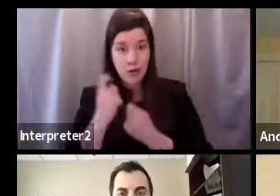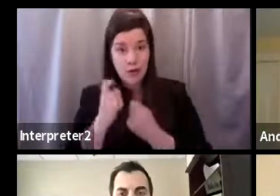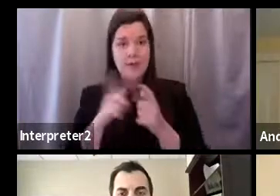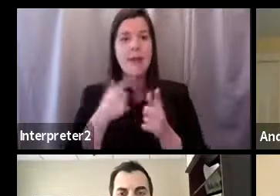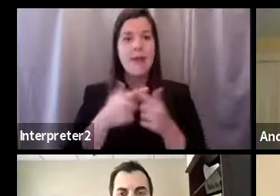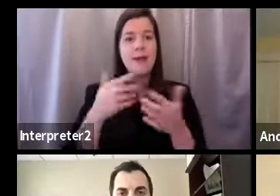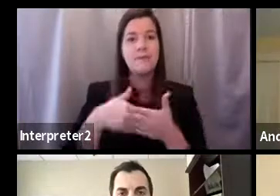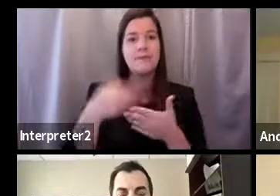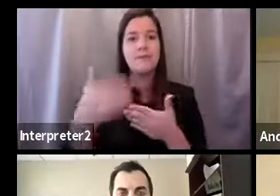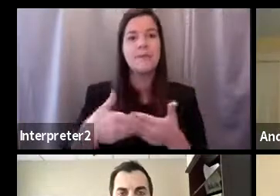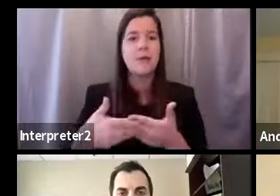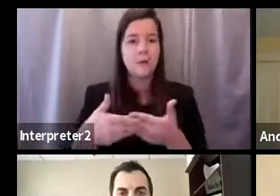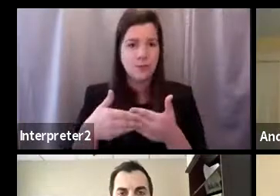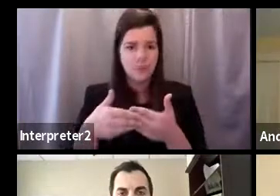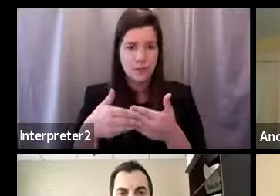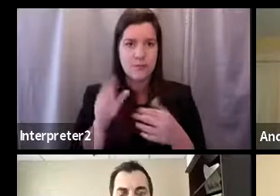group.